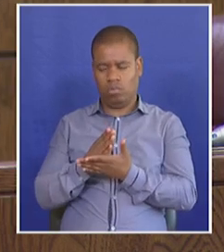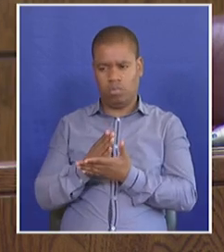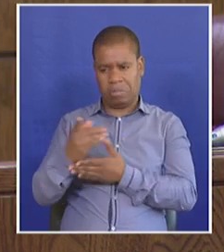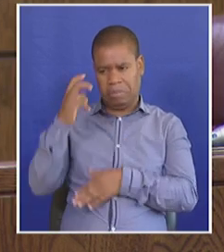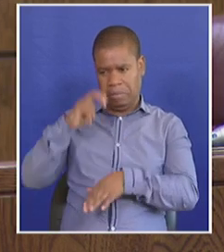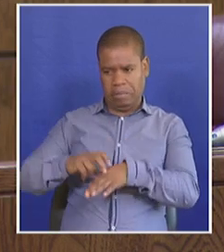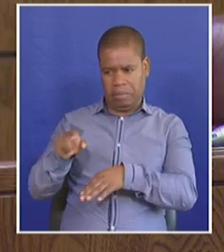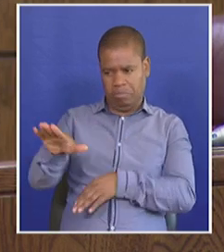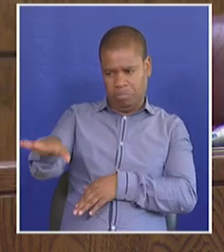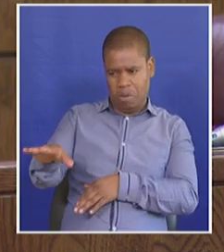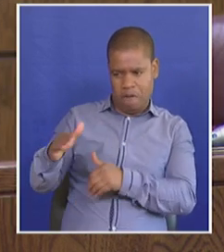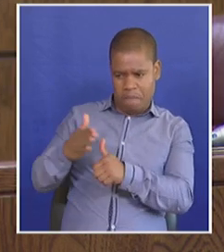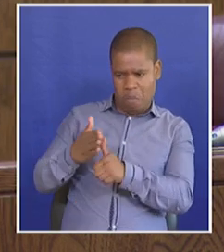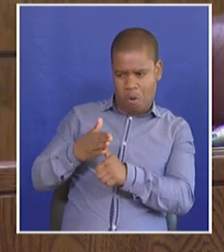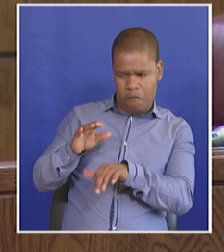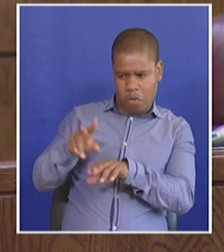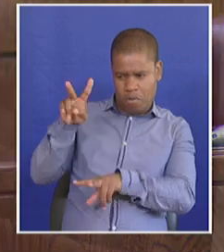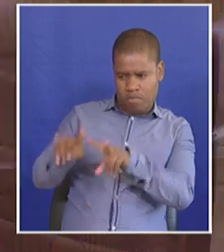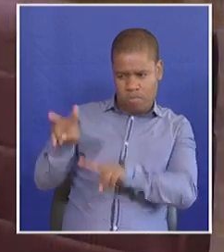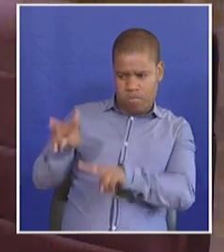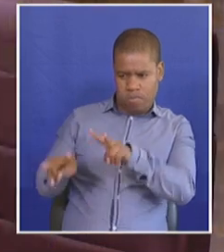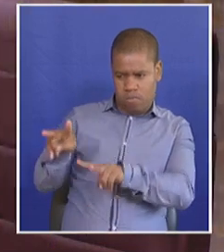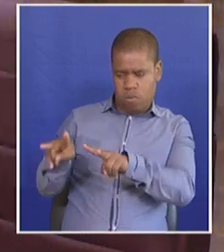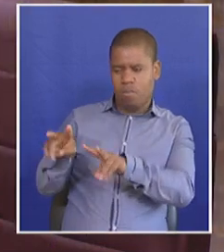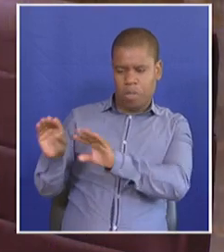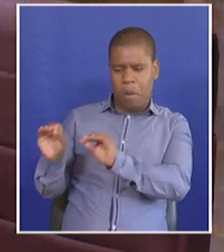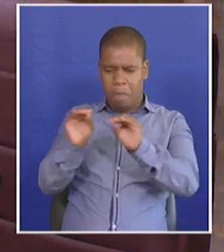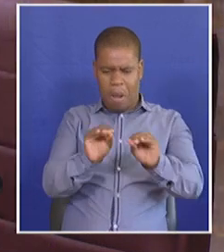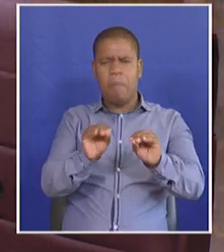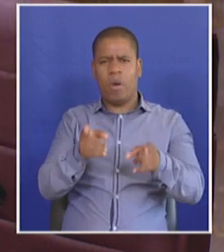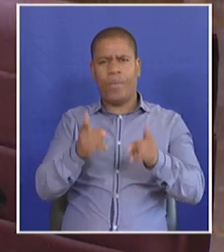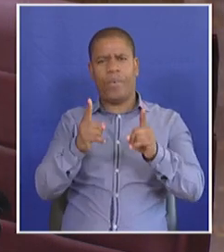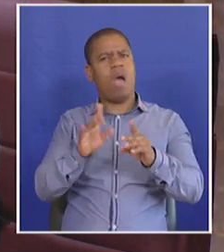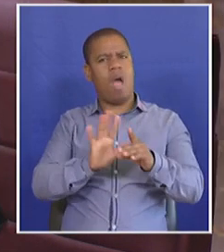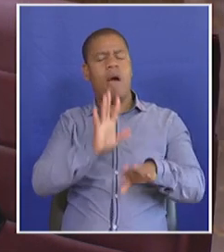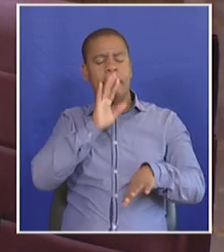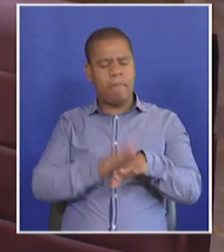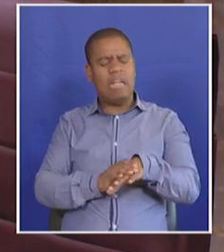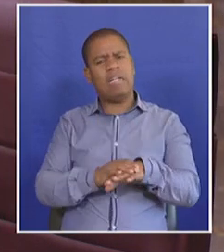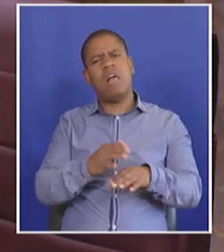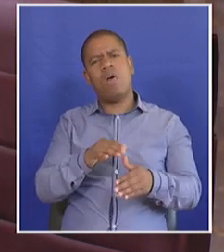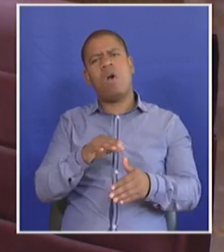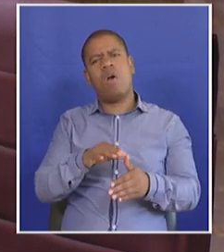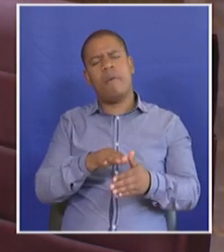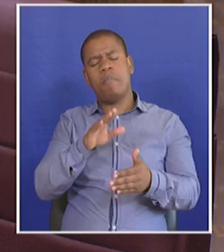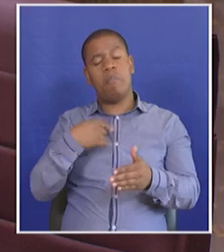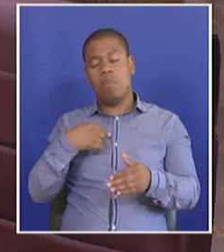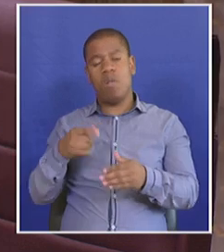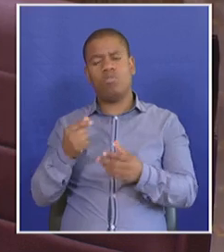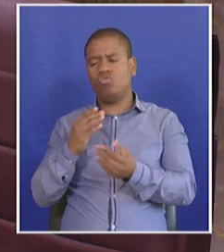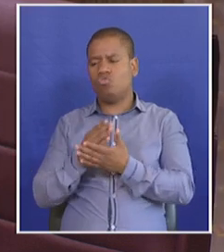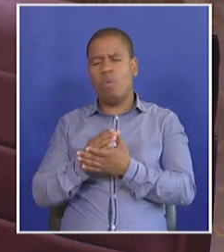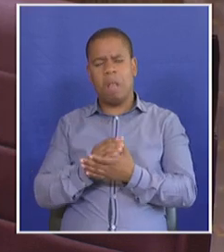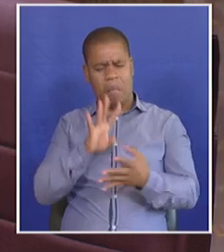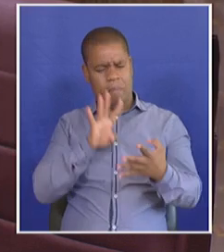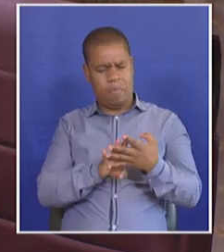of the child and diverting the child in the less serious offenses, and then ensuring that they didn't get incarcerated in prison while